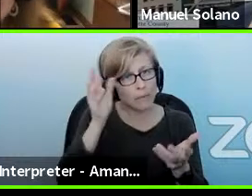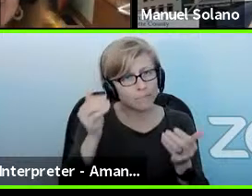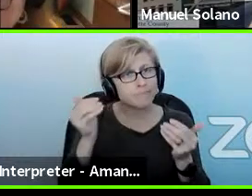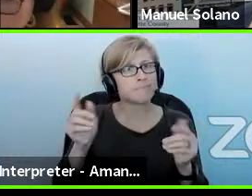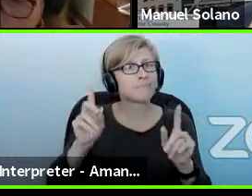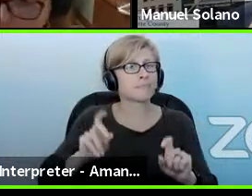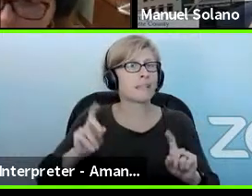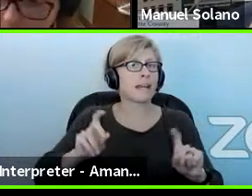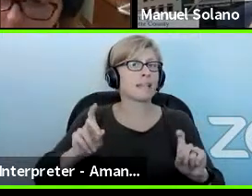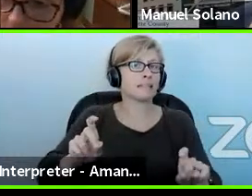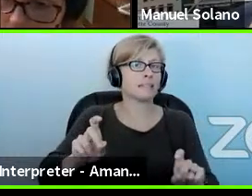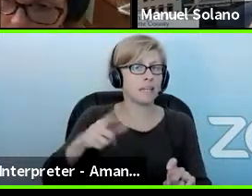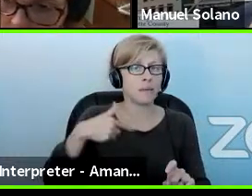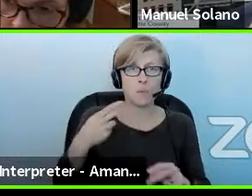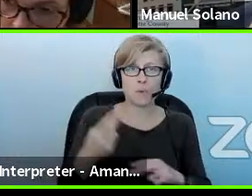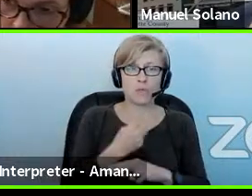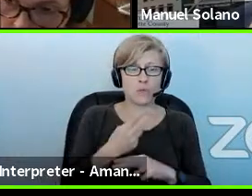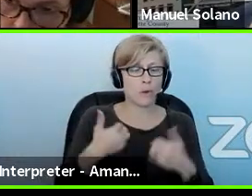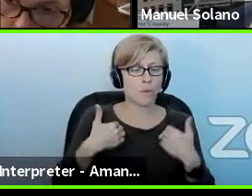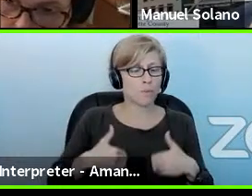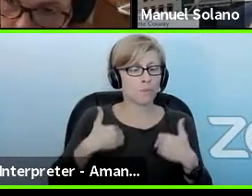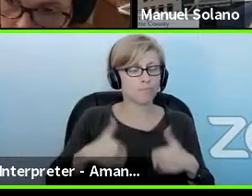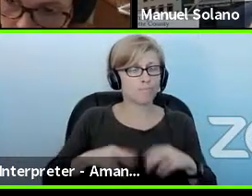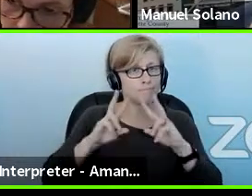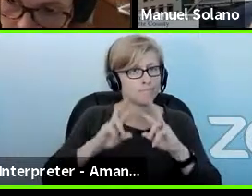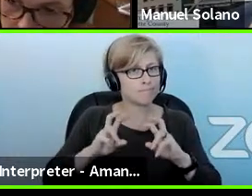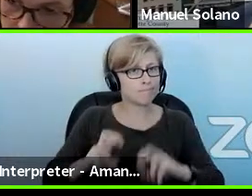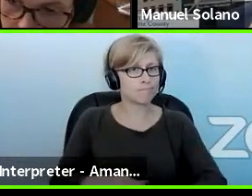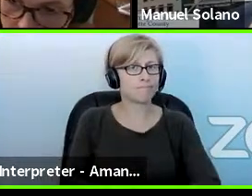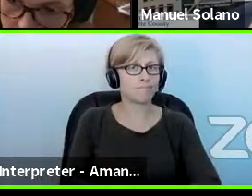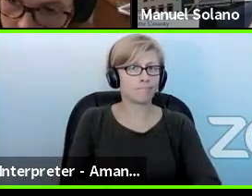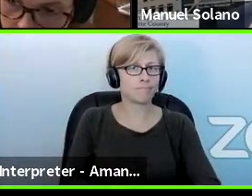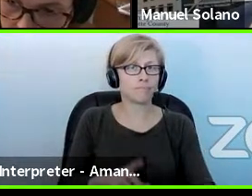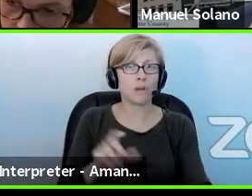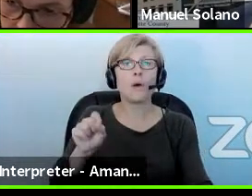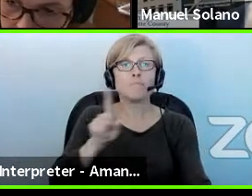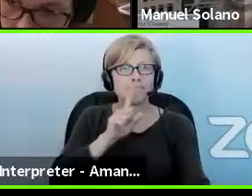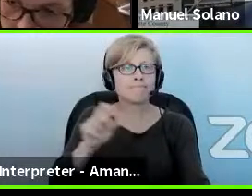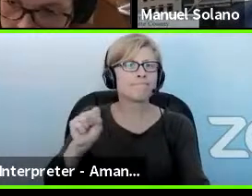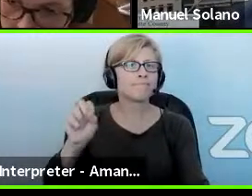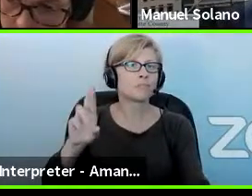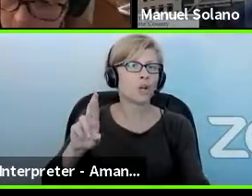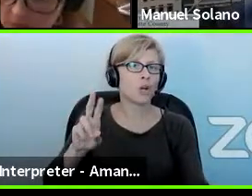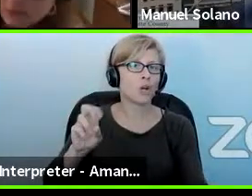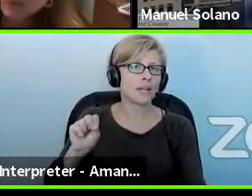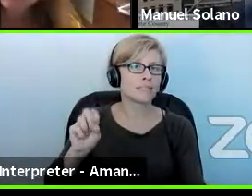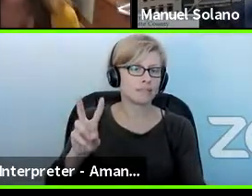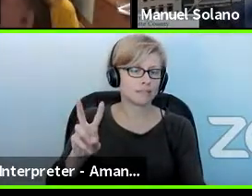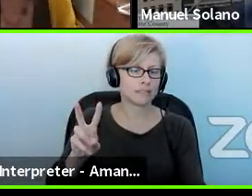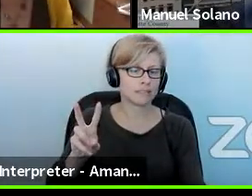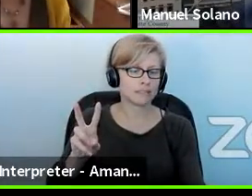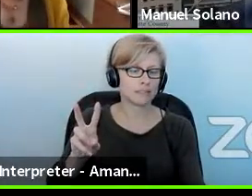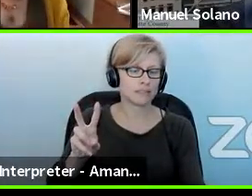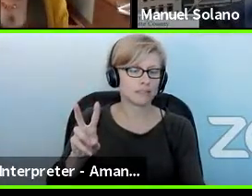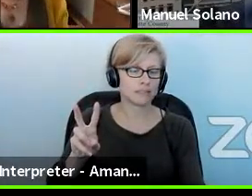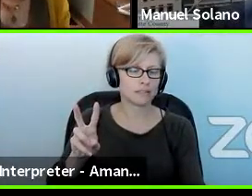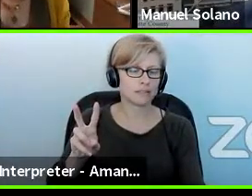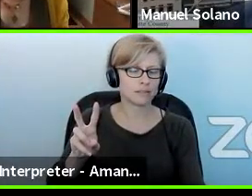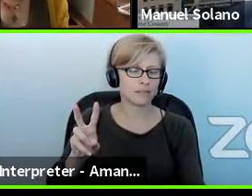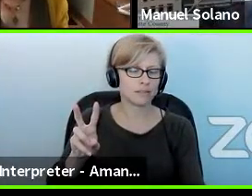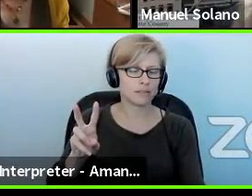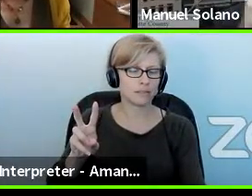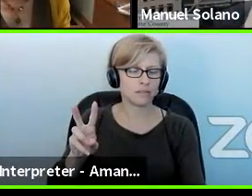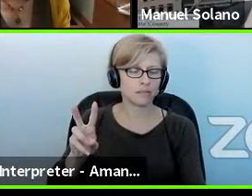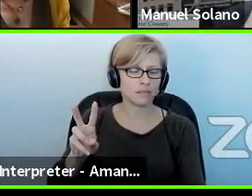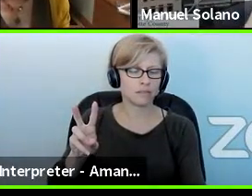because we can do full respiratory panels. So we know, hey, it is RSV. So, there are different guidelines